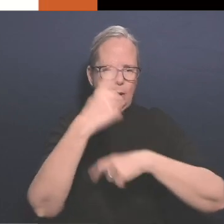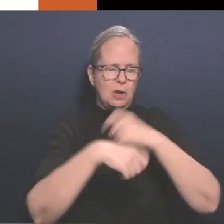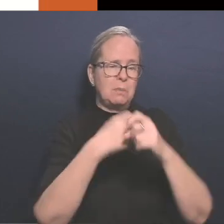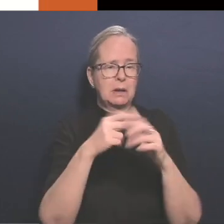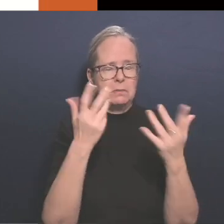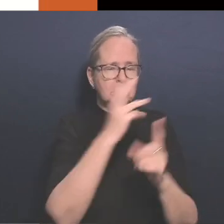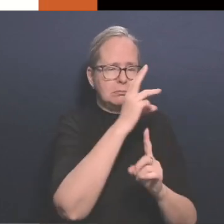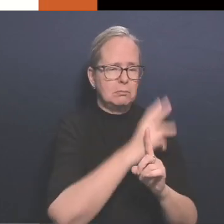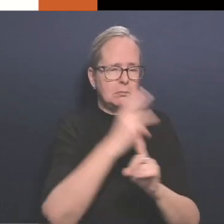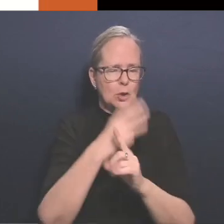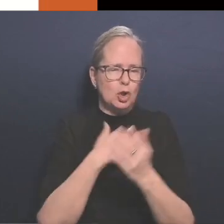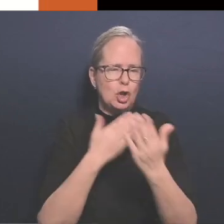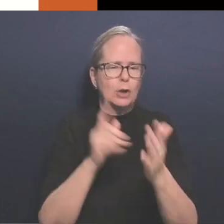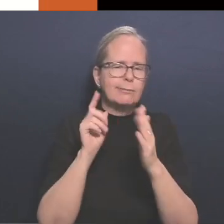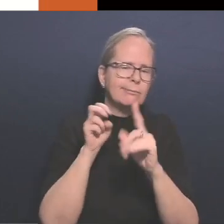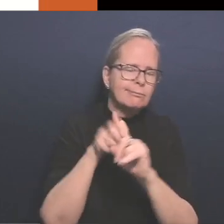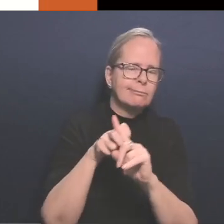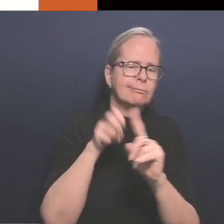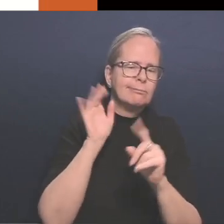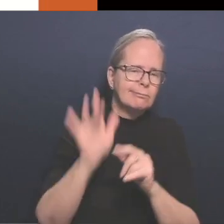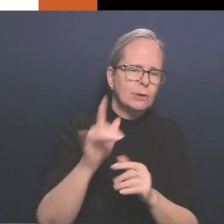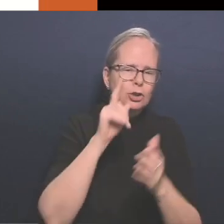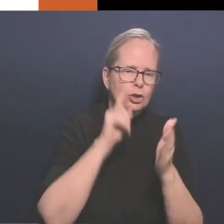of information?